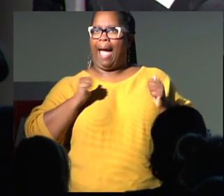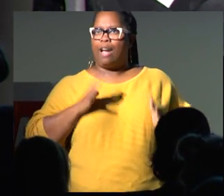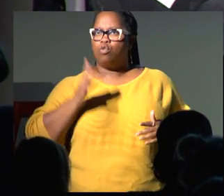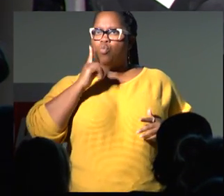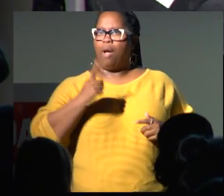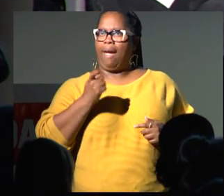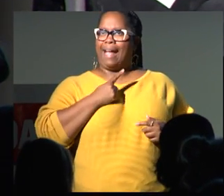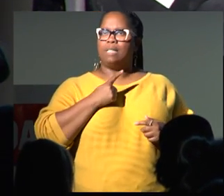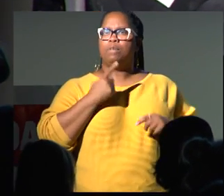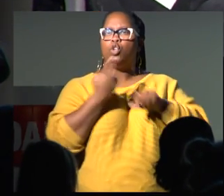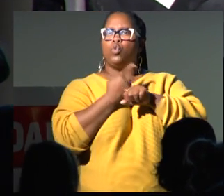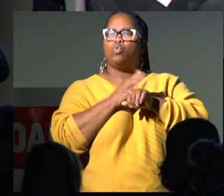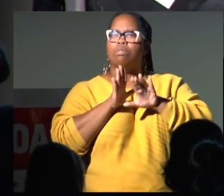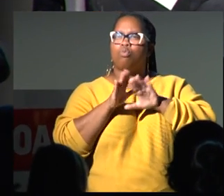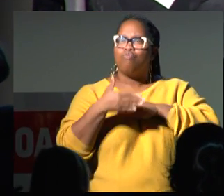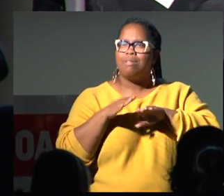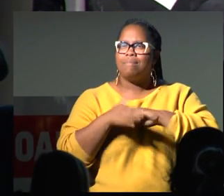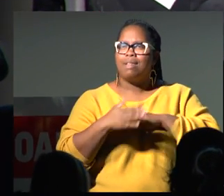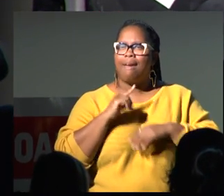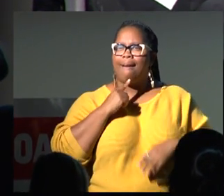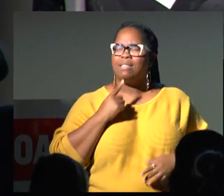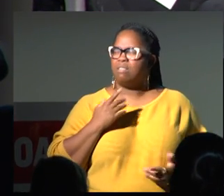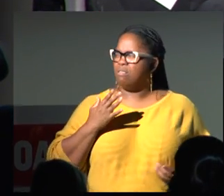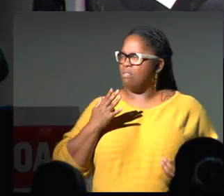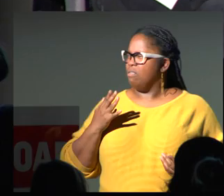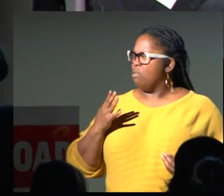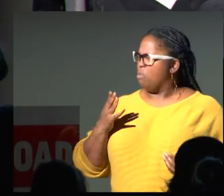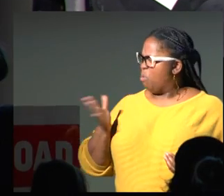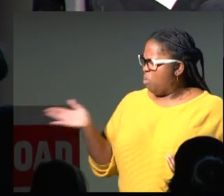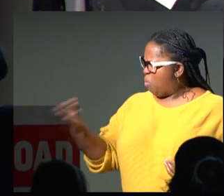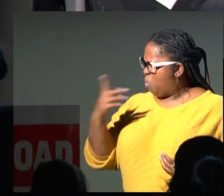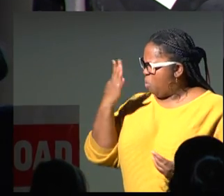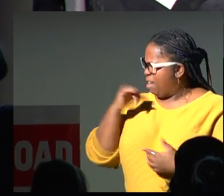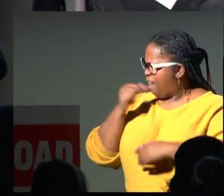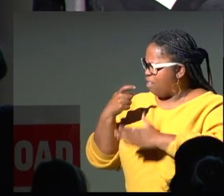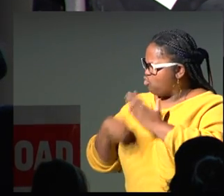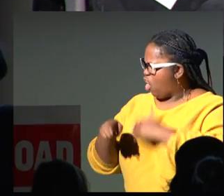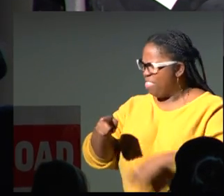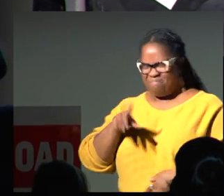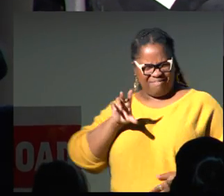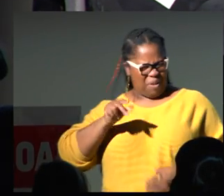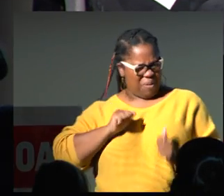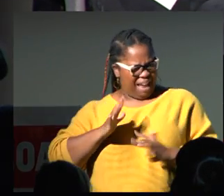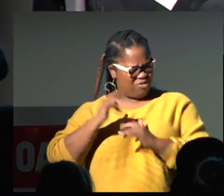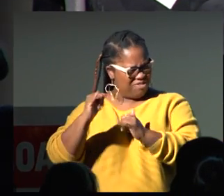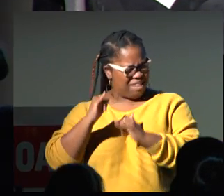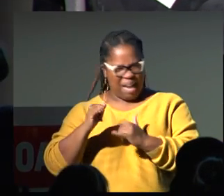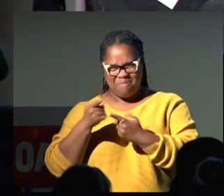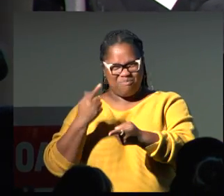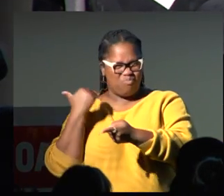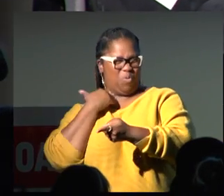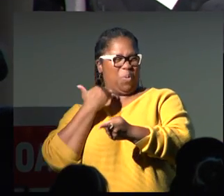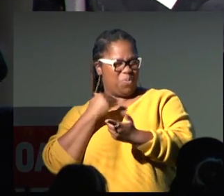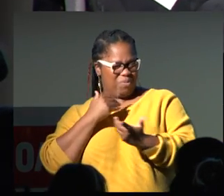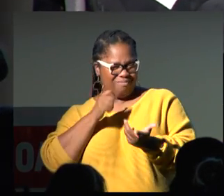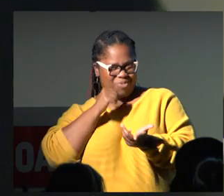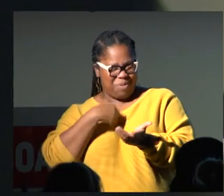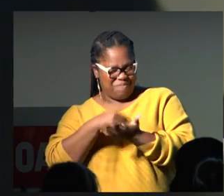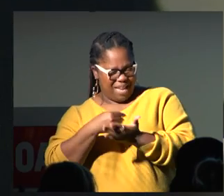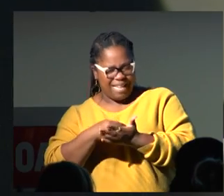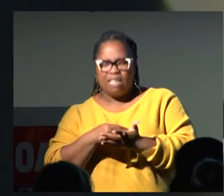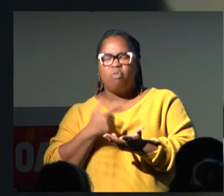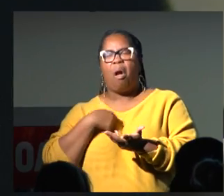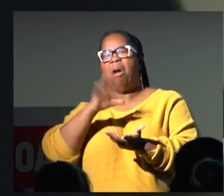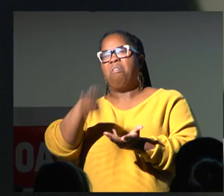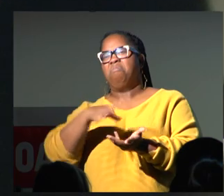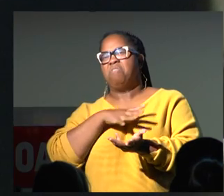scene in Caribbean accent, right? Mm-hmm. And you're like, why don't you charge them? I'm like, I'm not charging them, they're actors. Yeah. But we're all broke, no, I'm not charging. Do you know what I mean? So I just do it and I put it